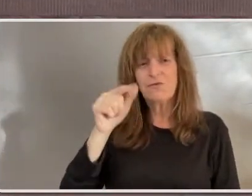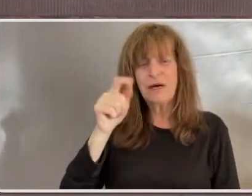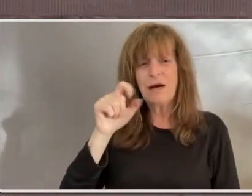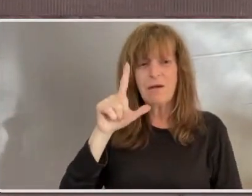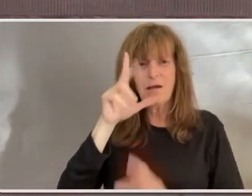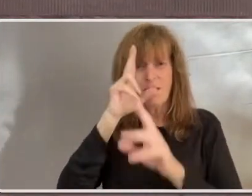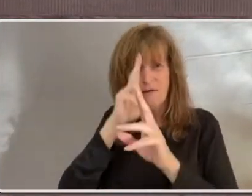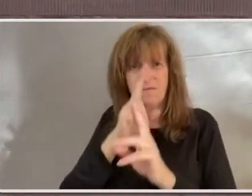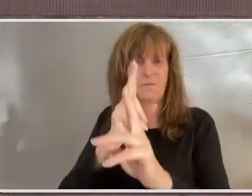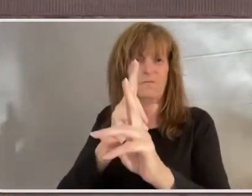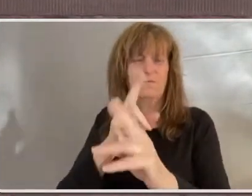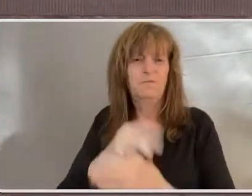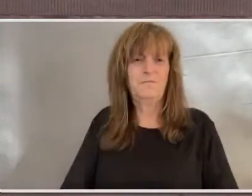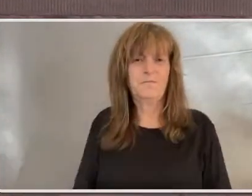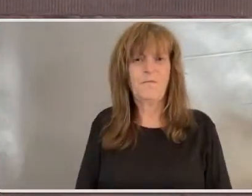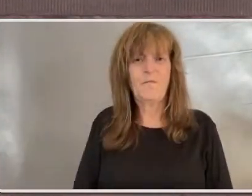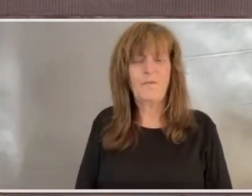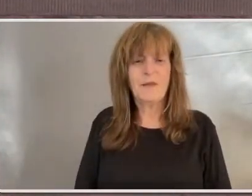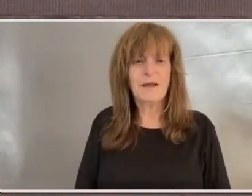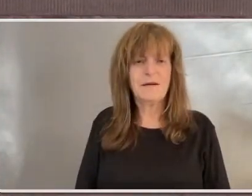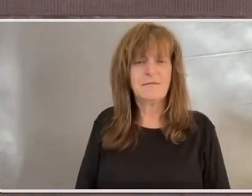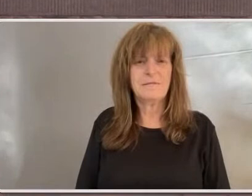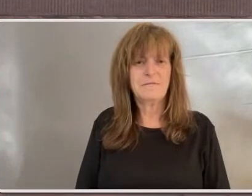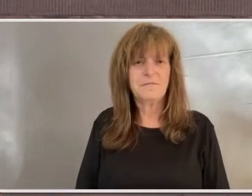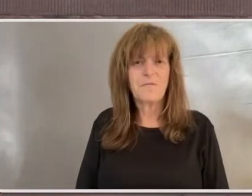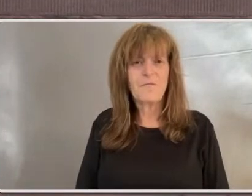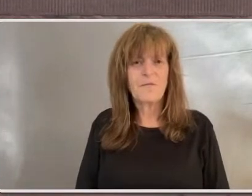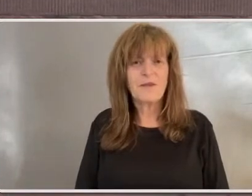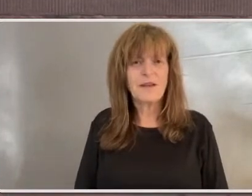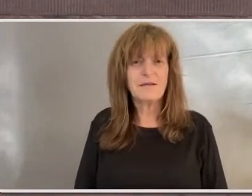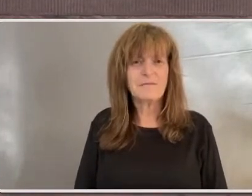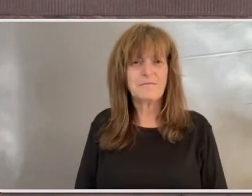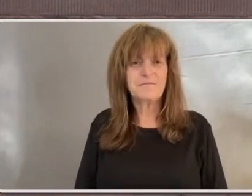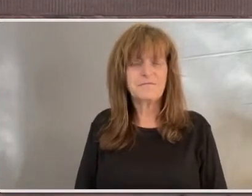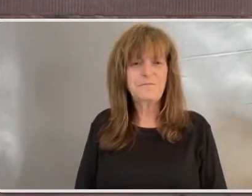rester debout pour l'interprétation du salut vice-royal.